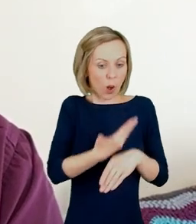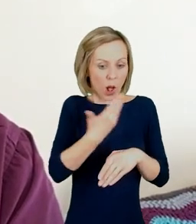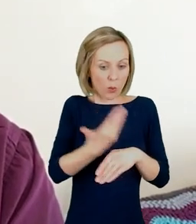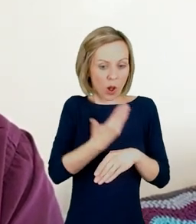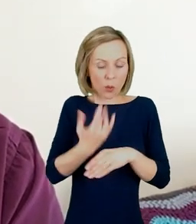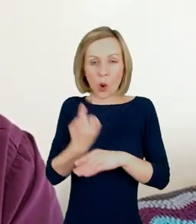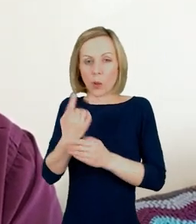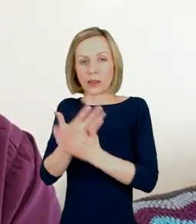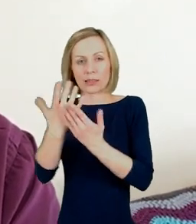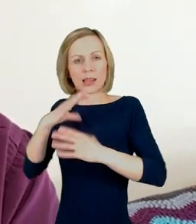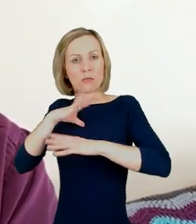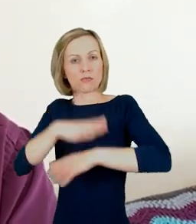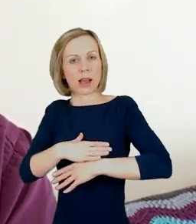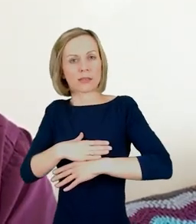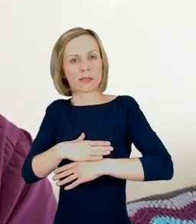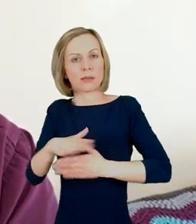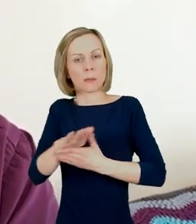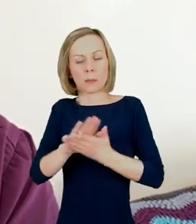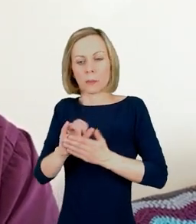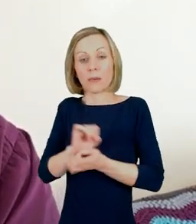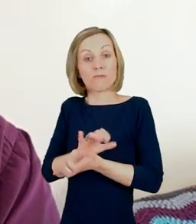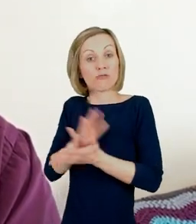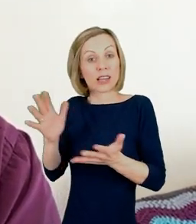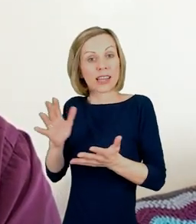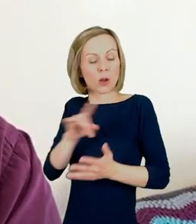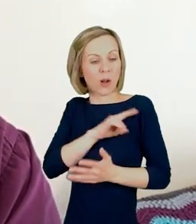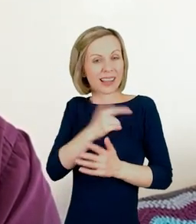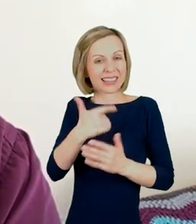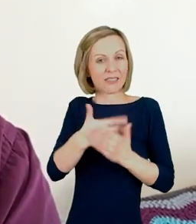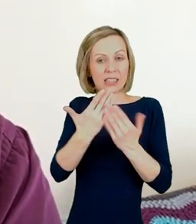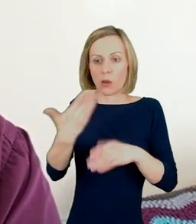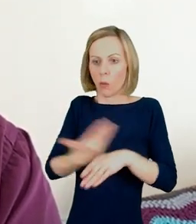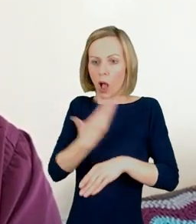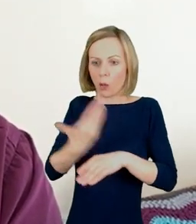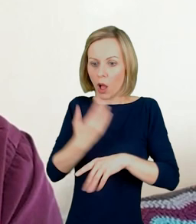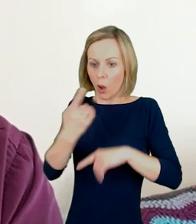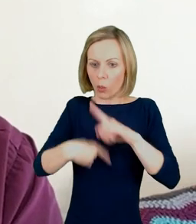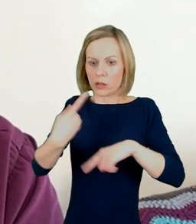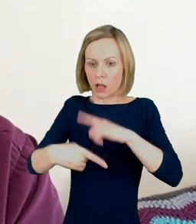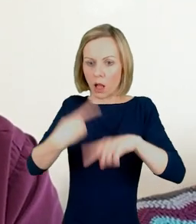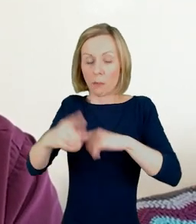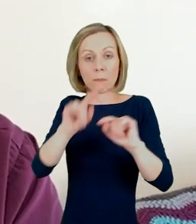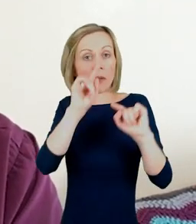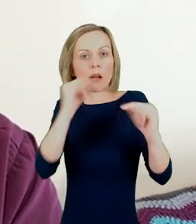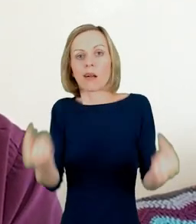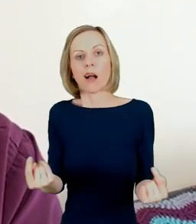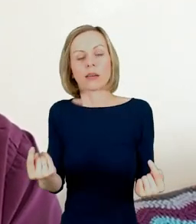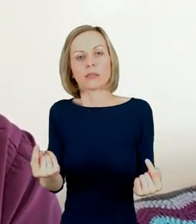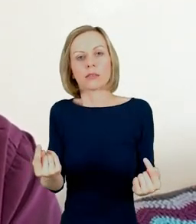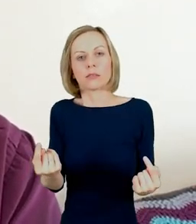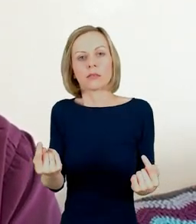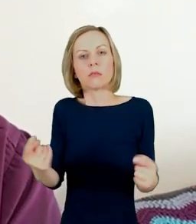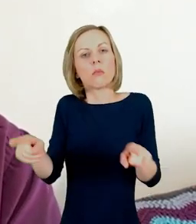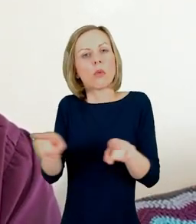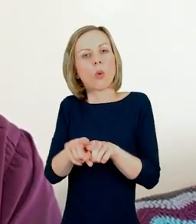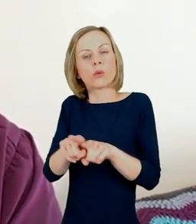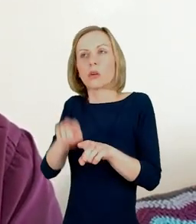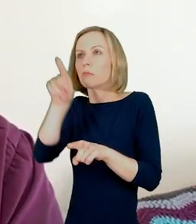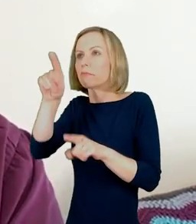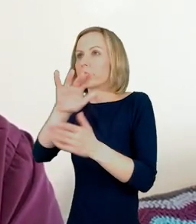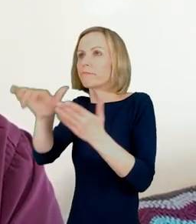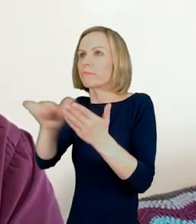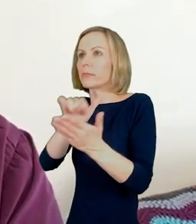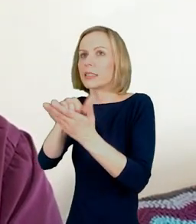which no human body can stand in the long run. It also prefigures the divine rest we